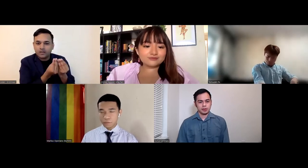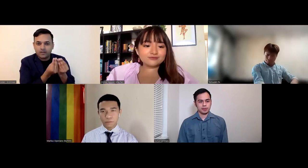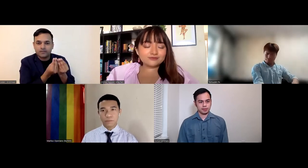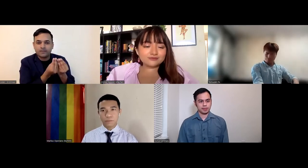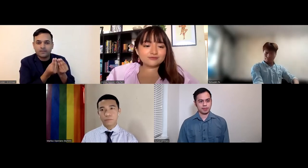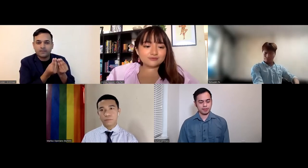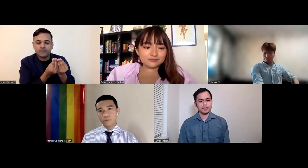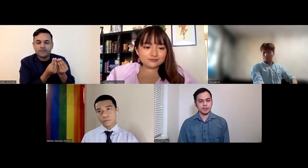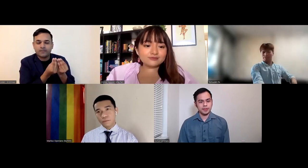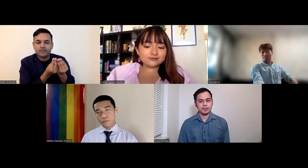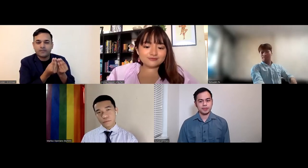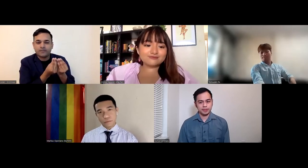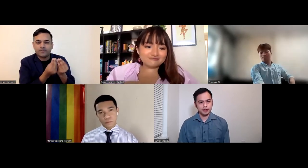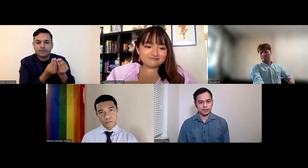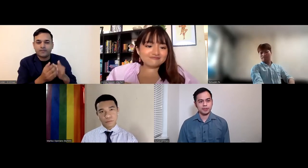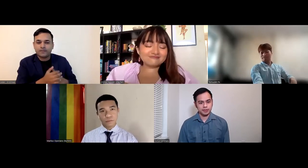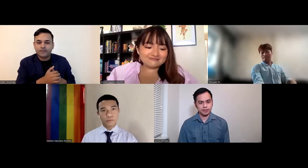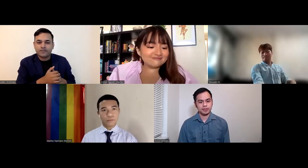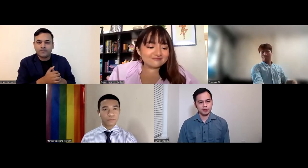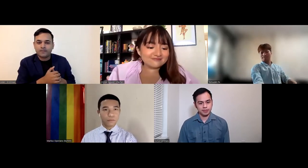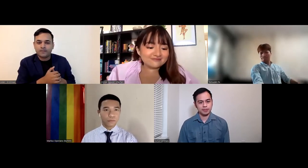this sector. Thank you.